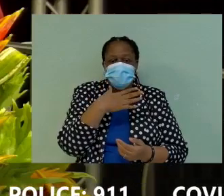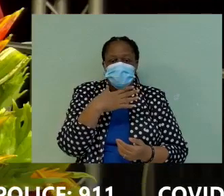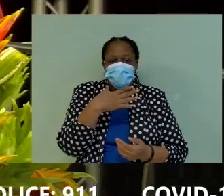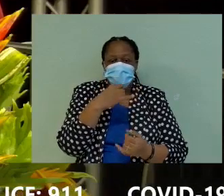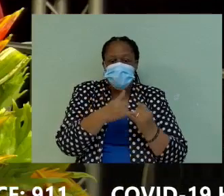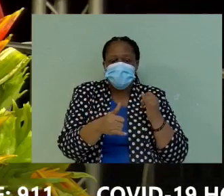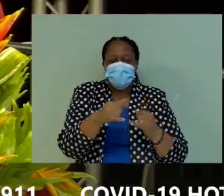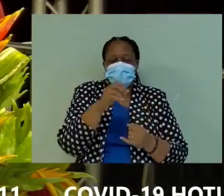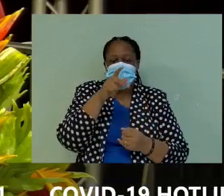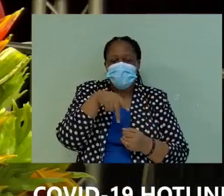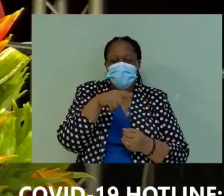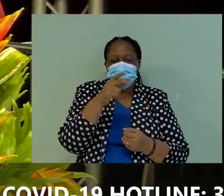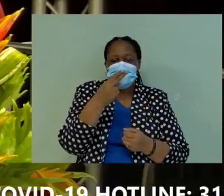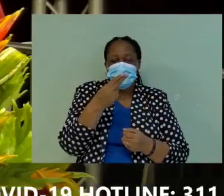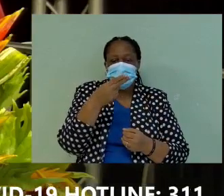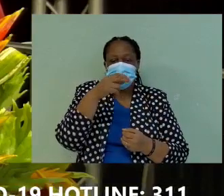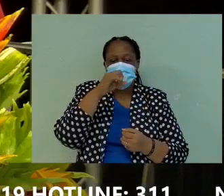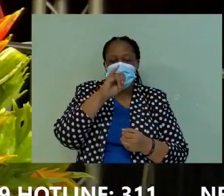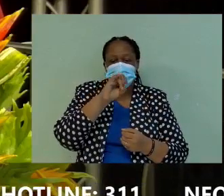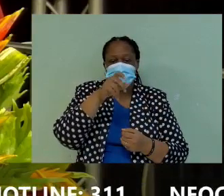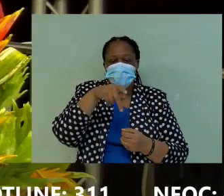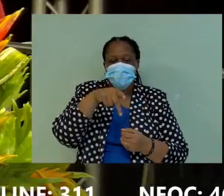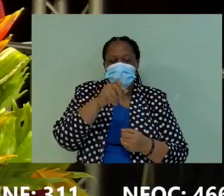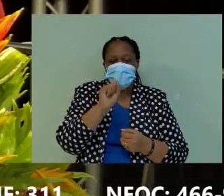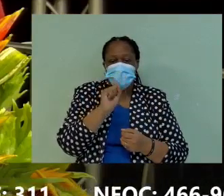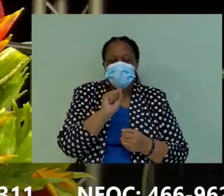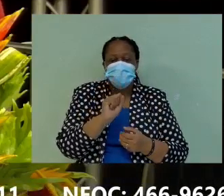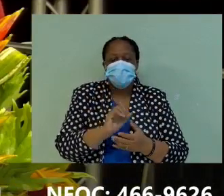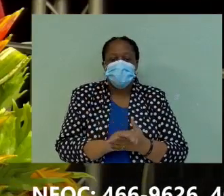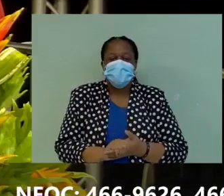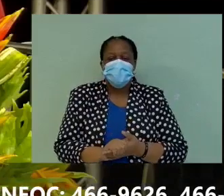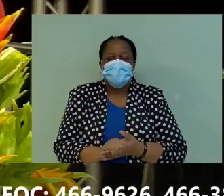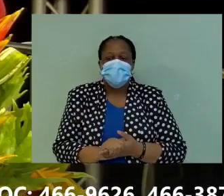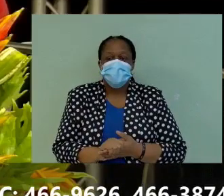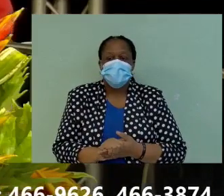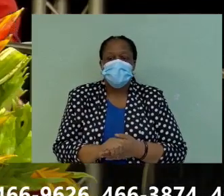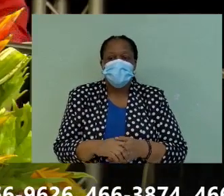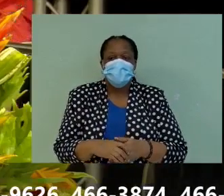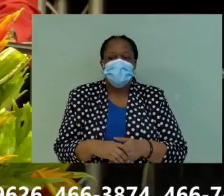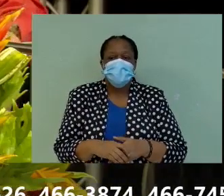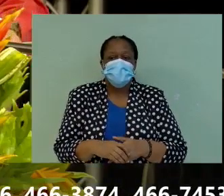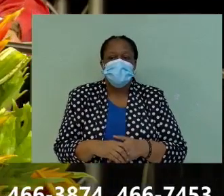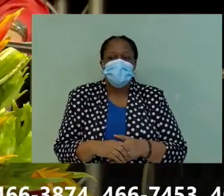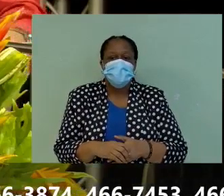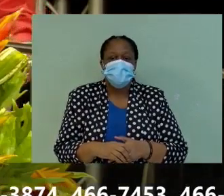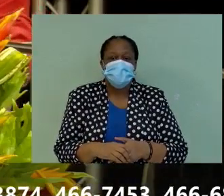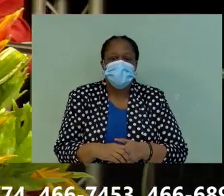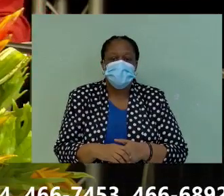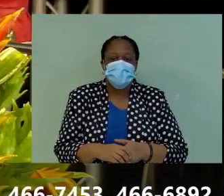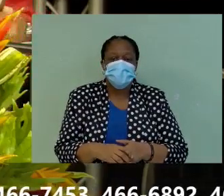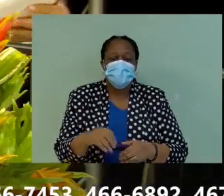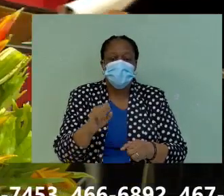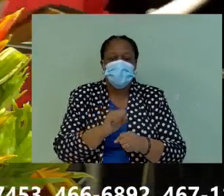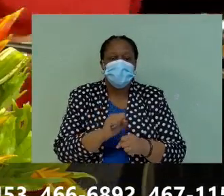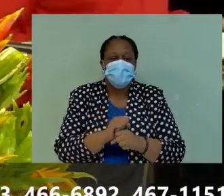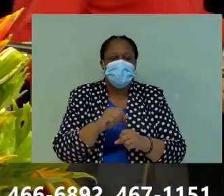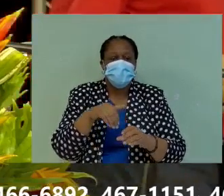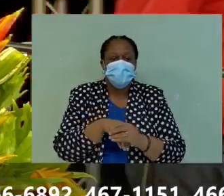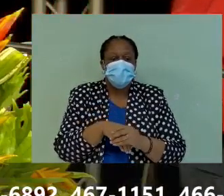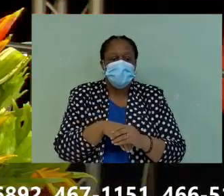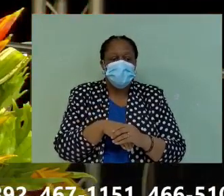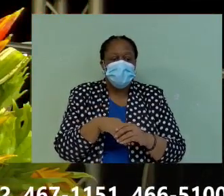address us in relation to the Poverty Alleviation Program. Mr. Phipps.